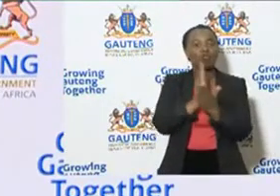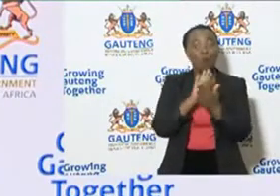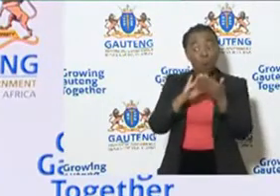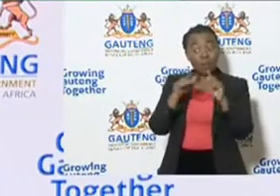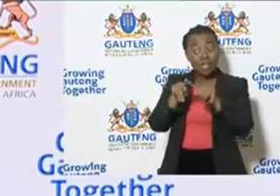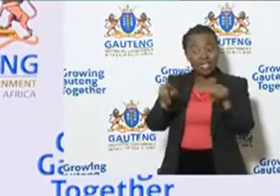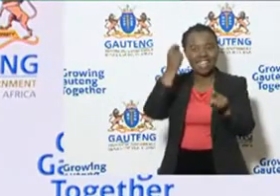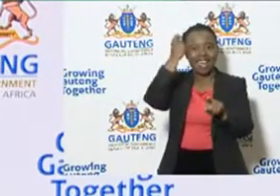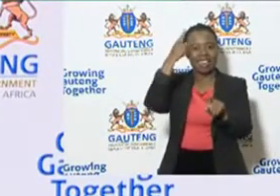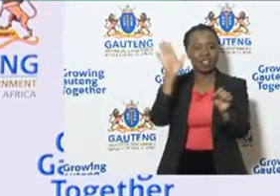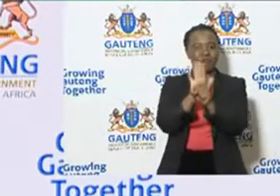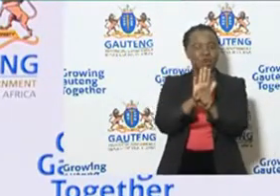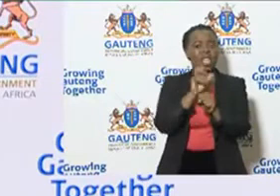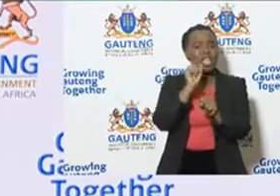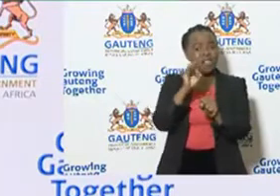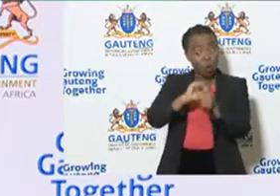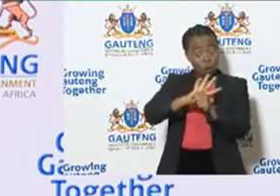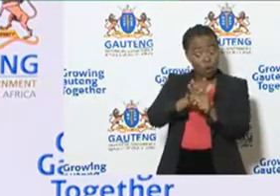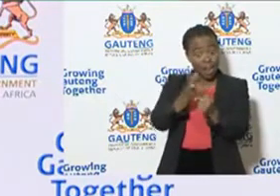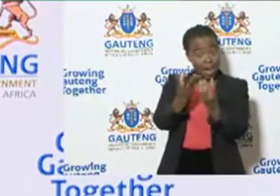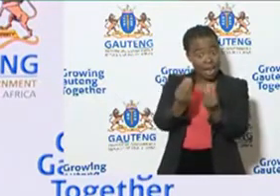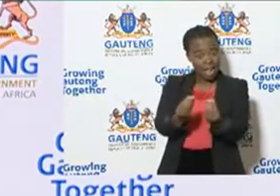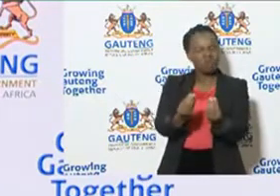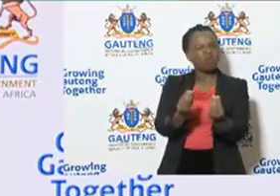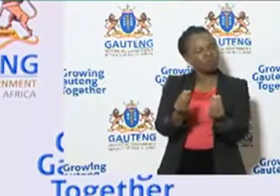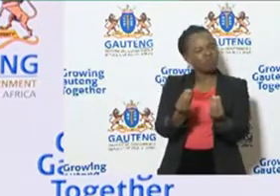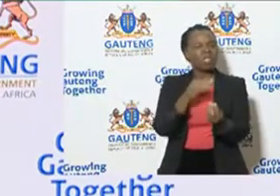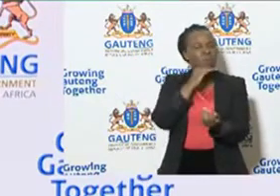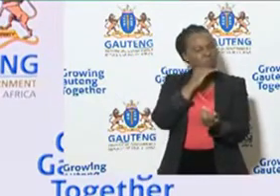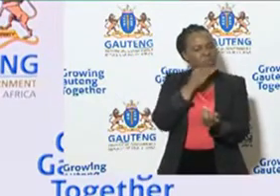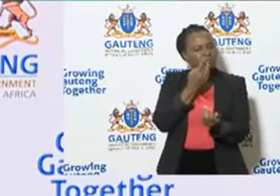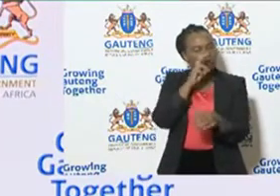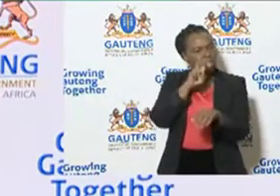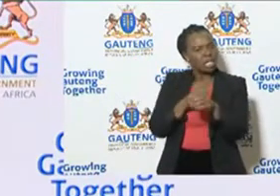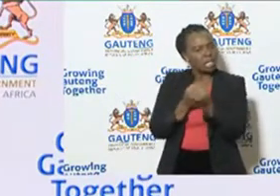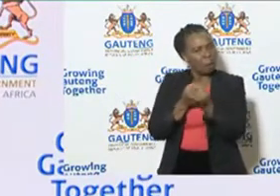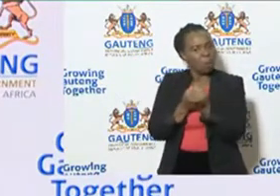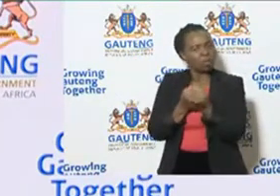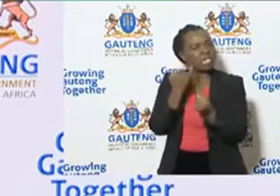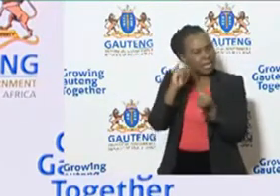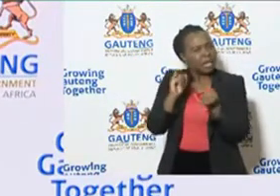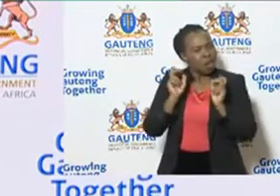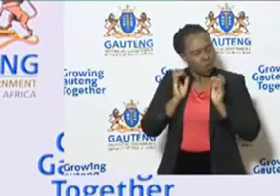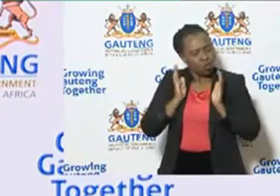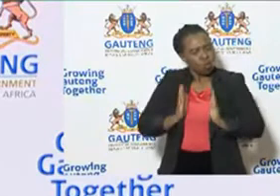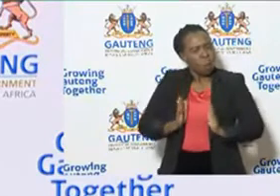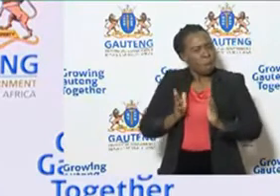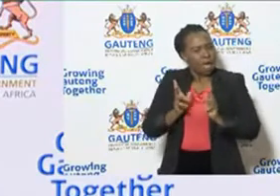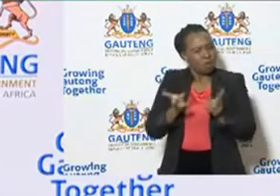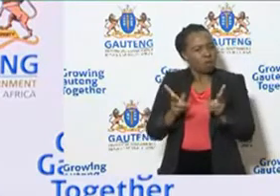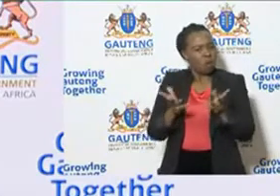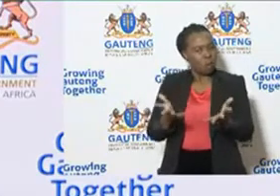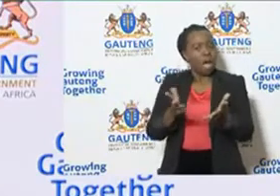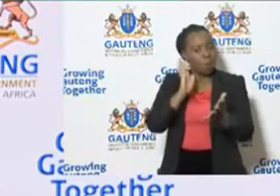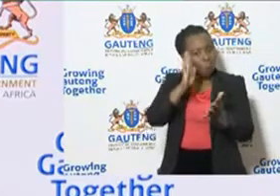you have COVID-19, you need support, you are still human, you will